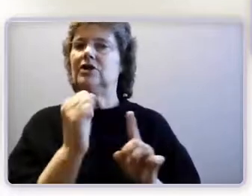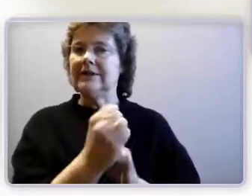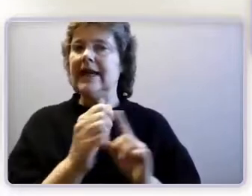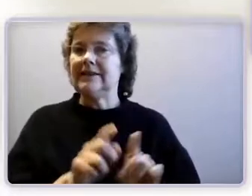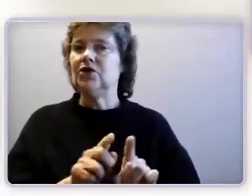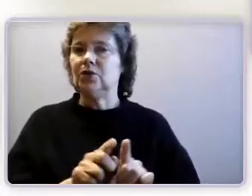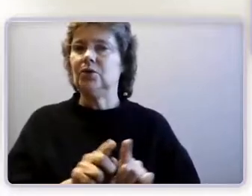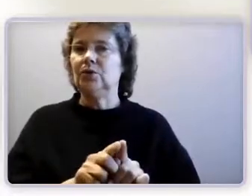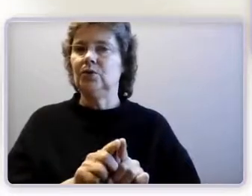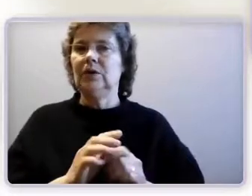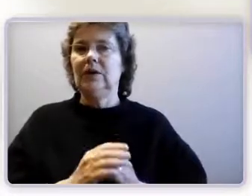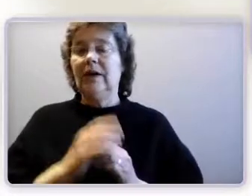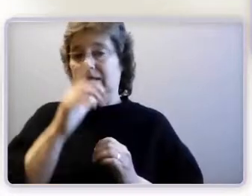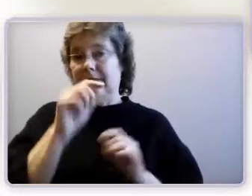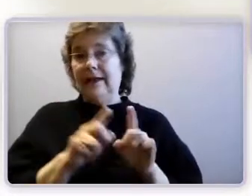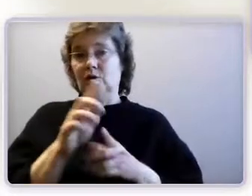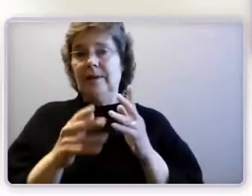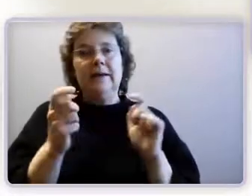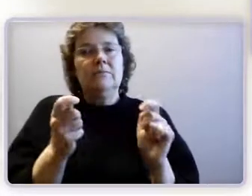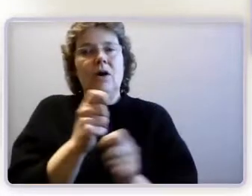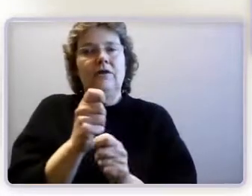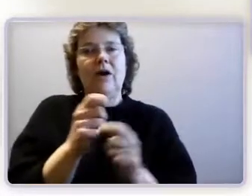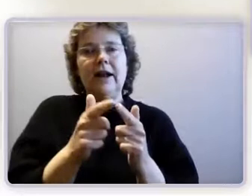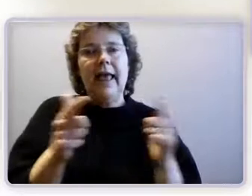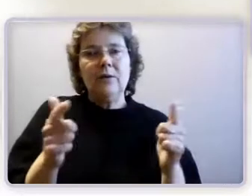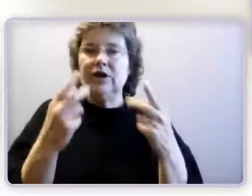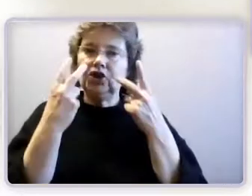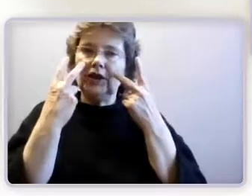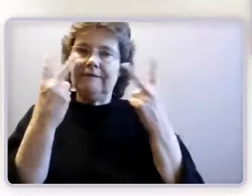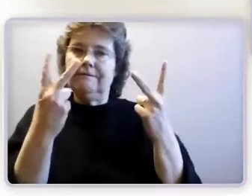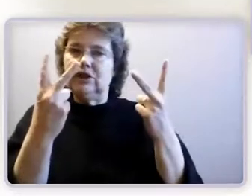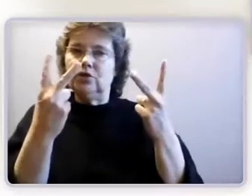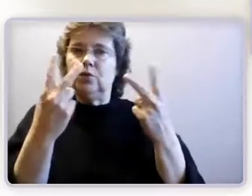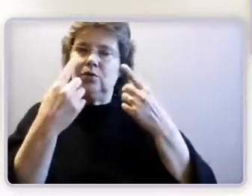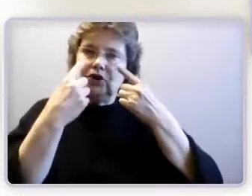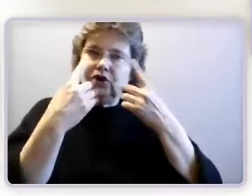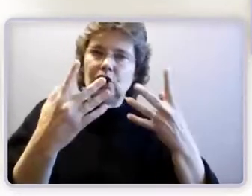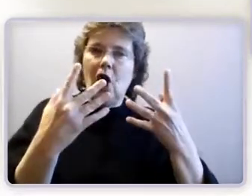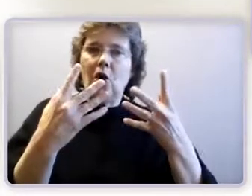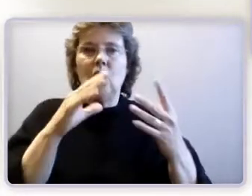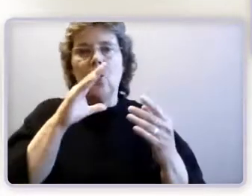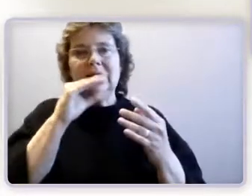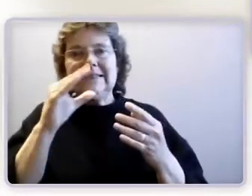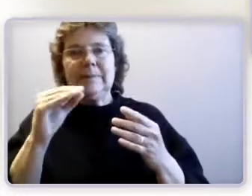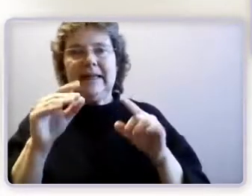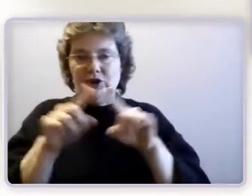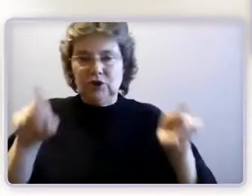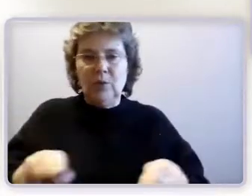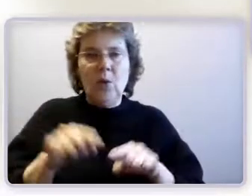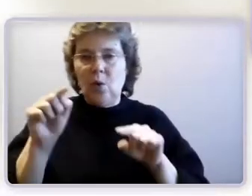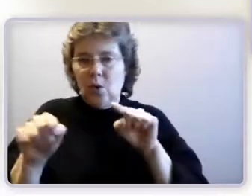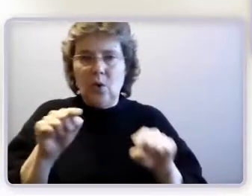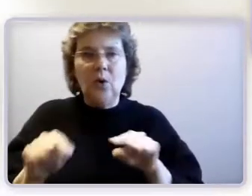Whether that means using modified language, visual aids, speech boards, pictures, or